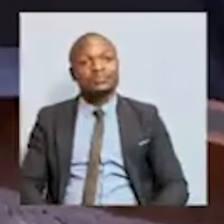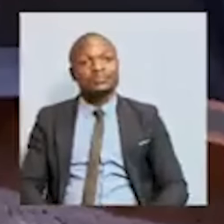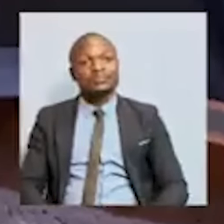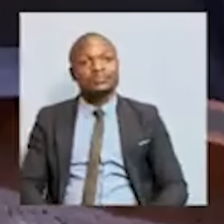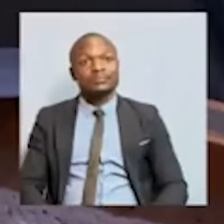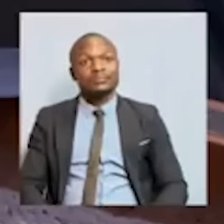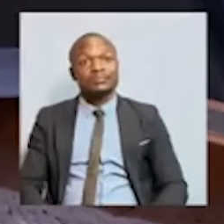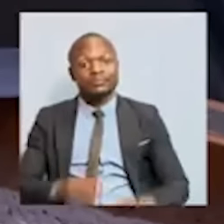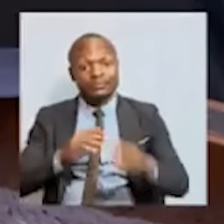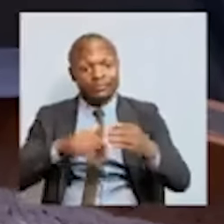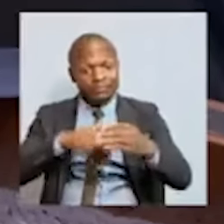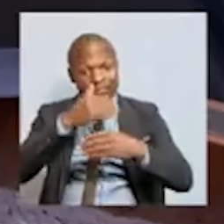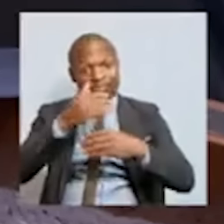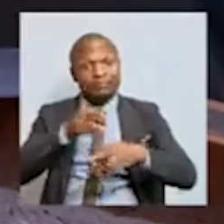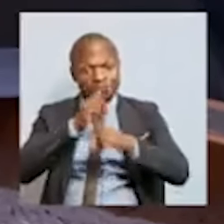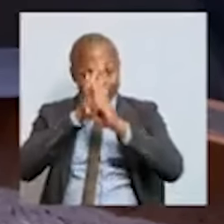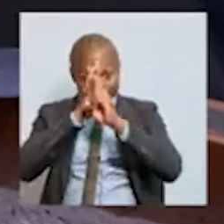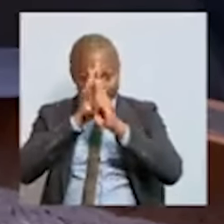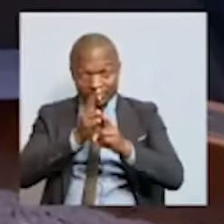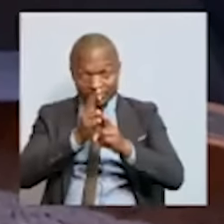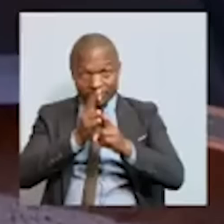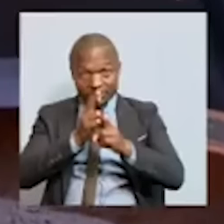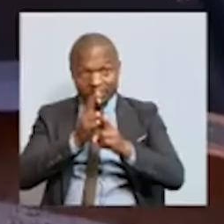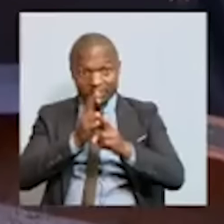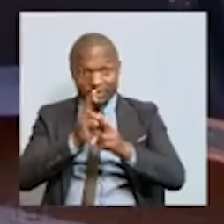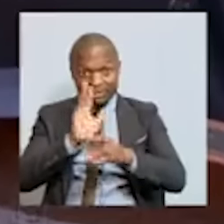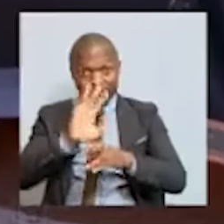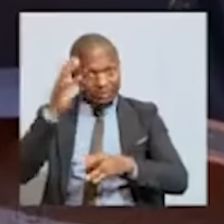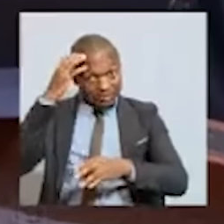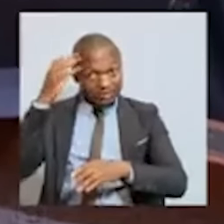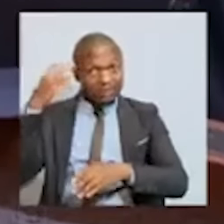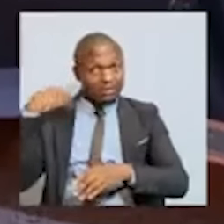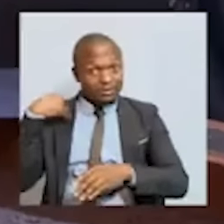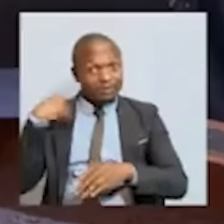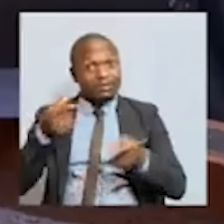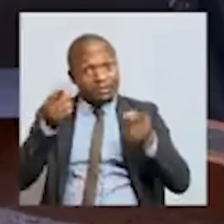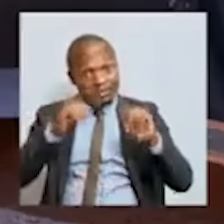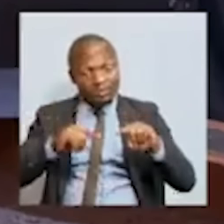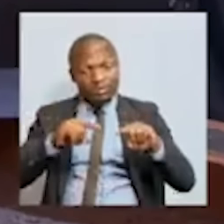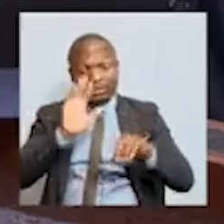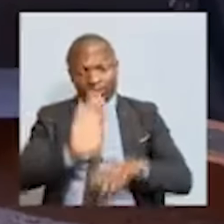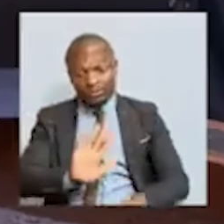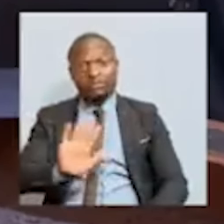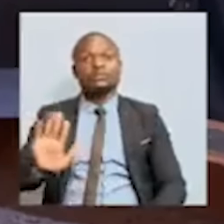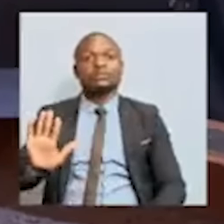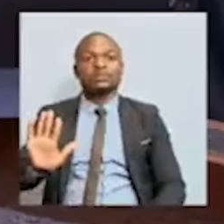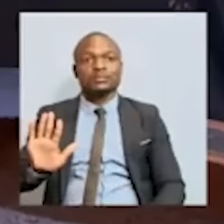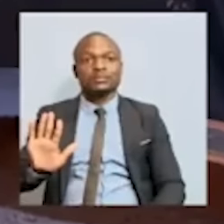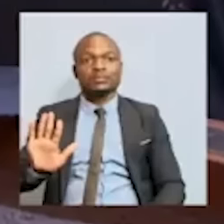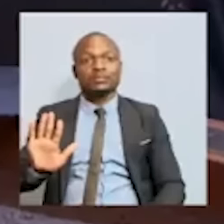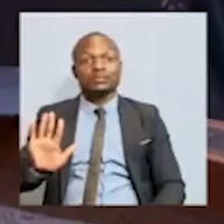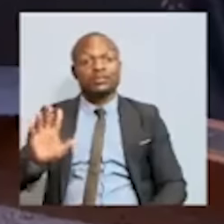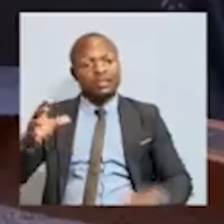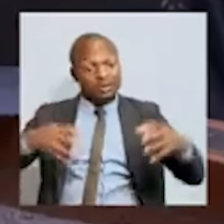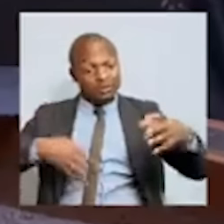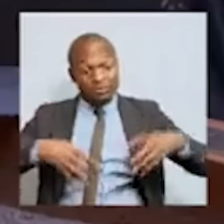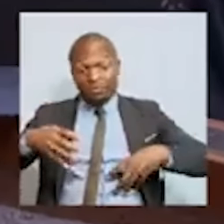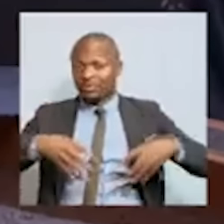out of respect for your office, Madam Speaker, when I was on suspension as a